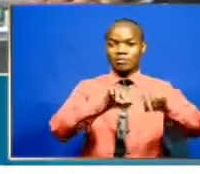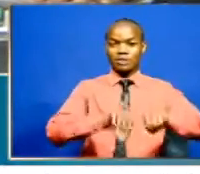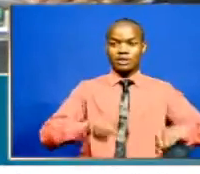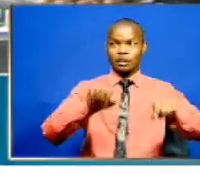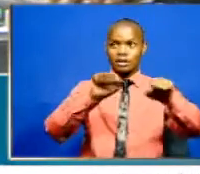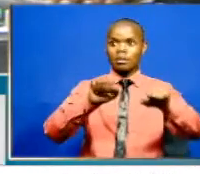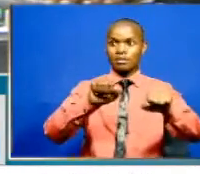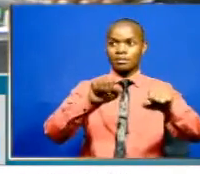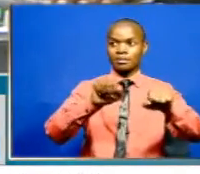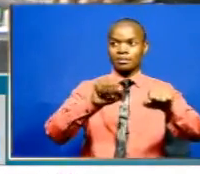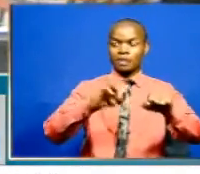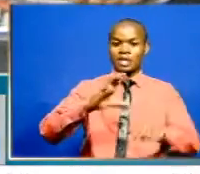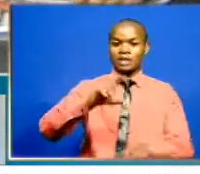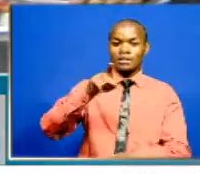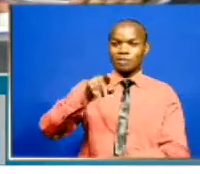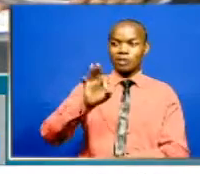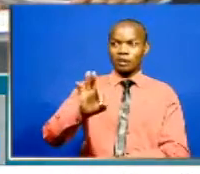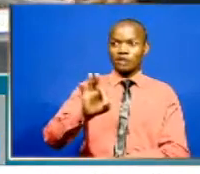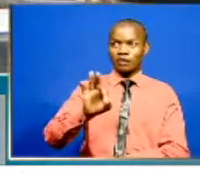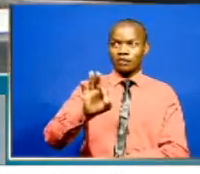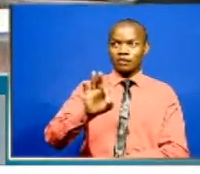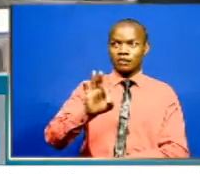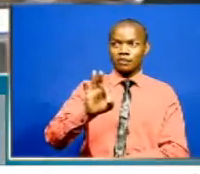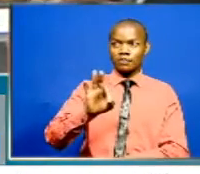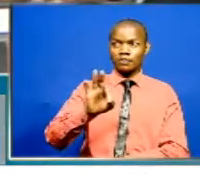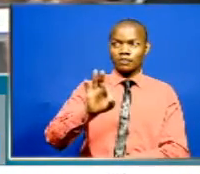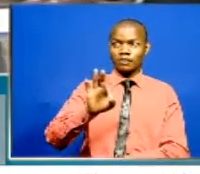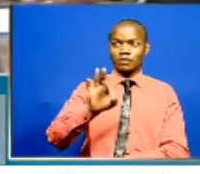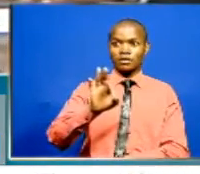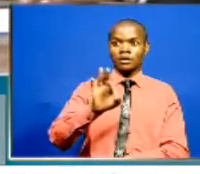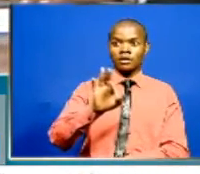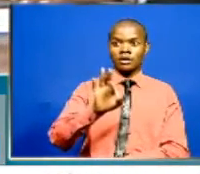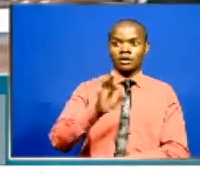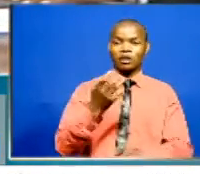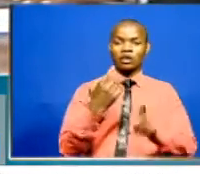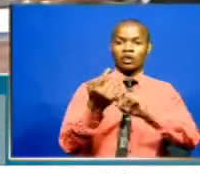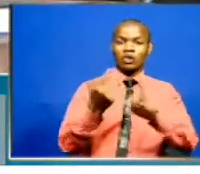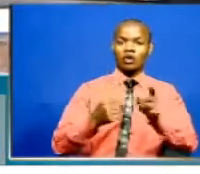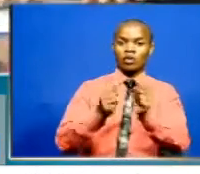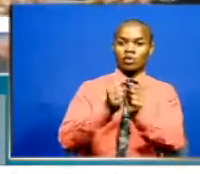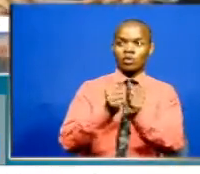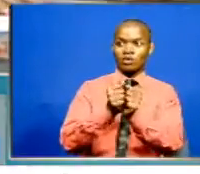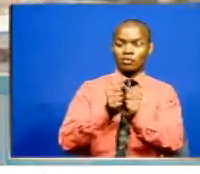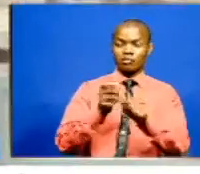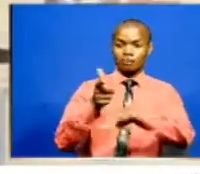is Paul Tergat, who is also the founder, is currently addressing the press.